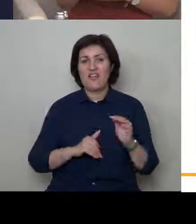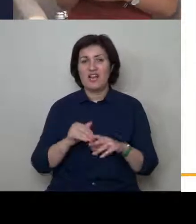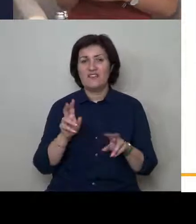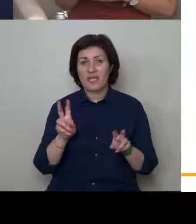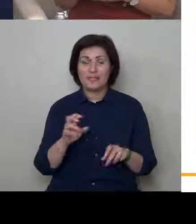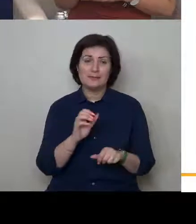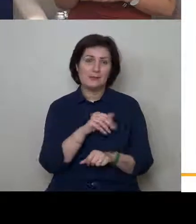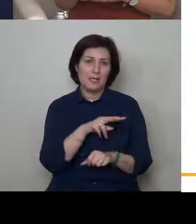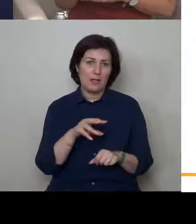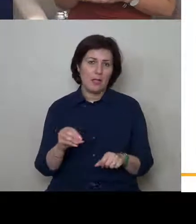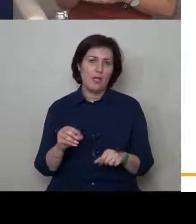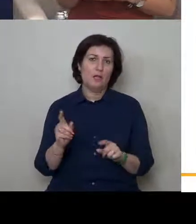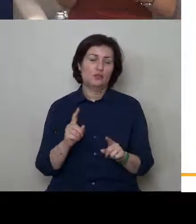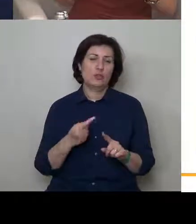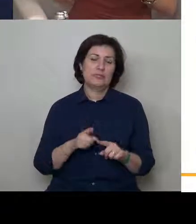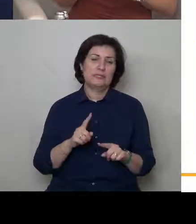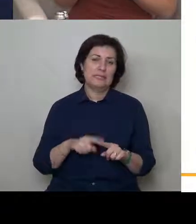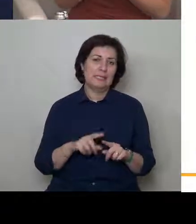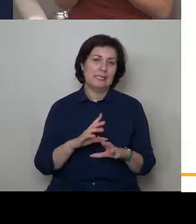as